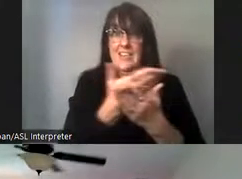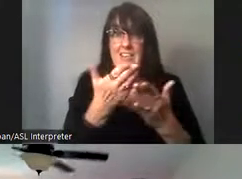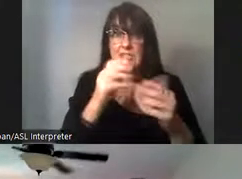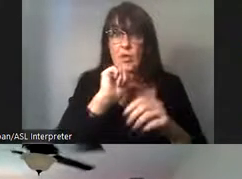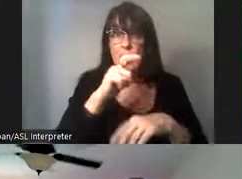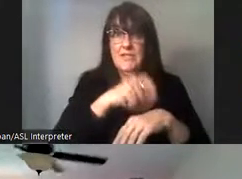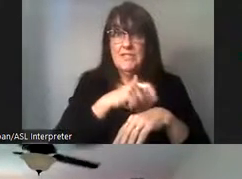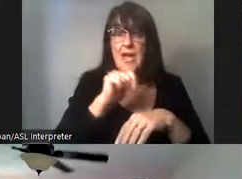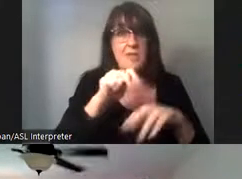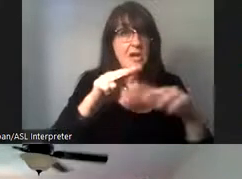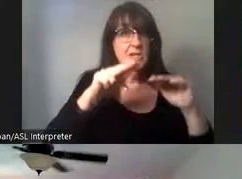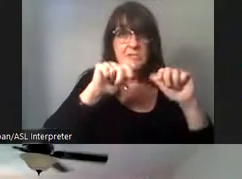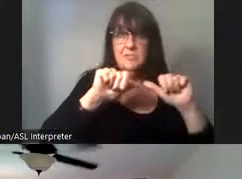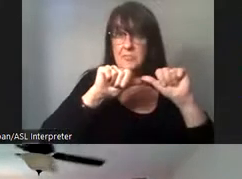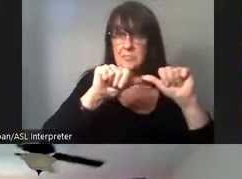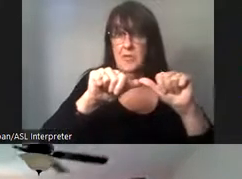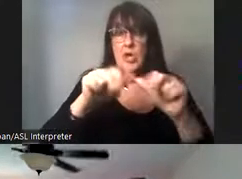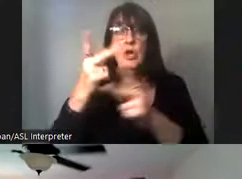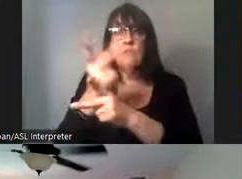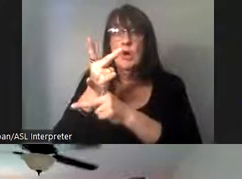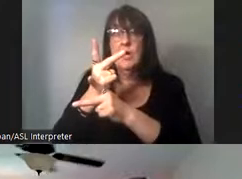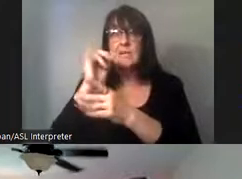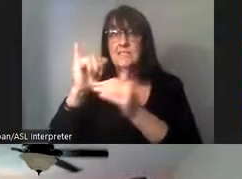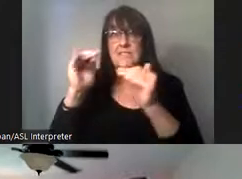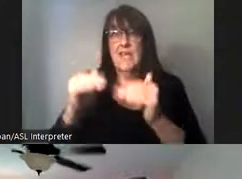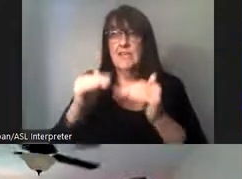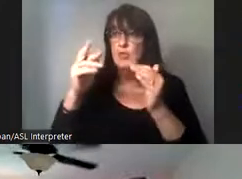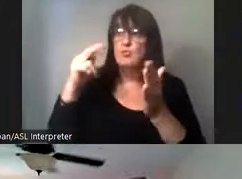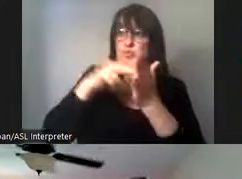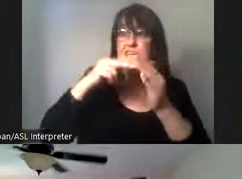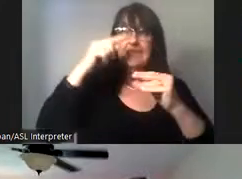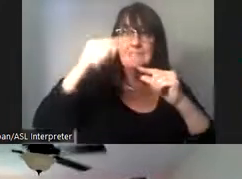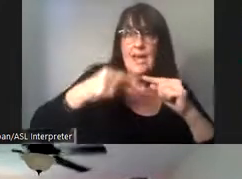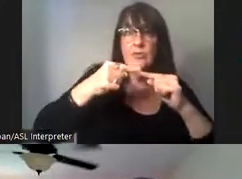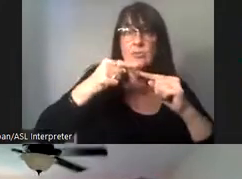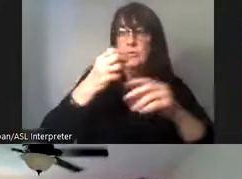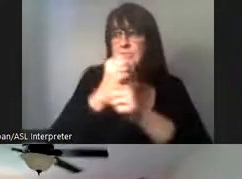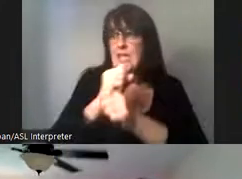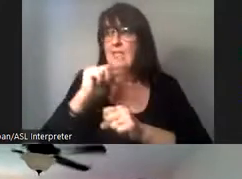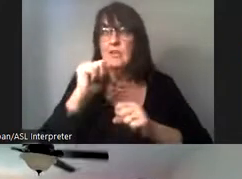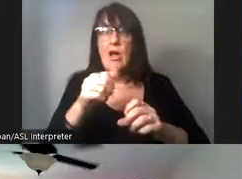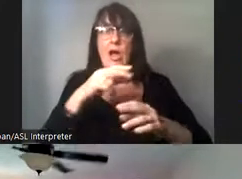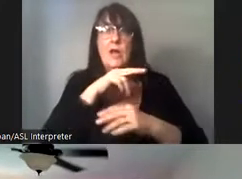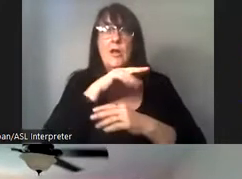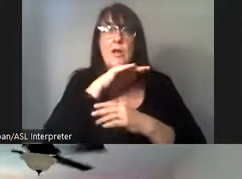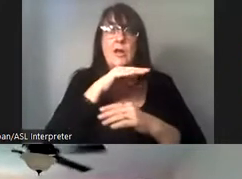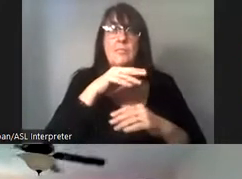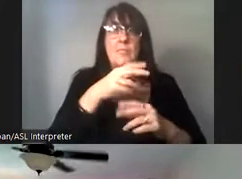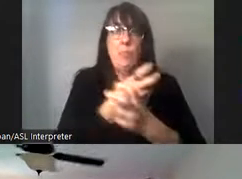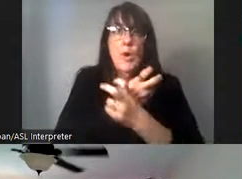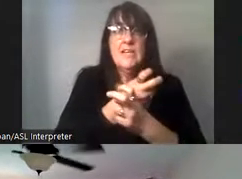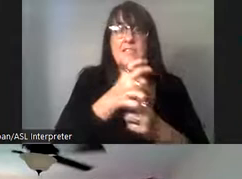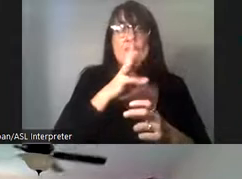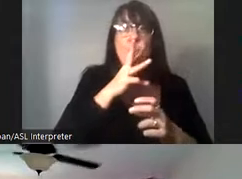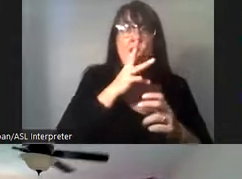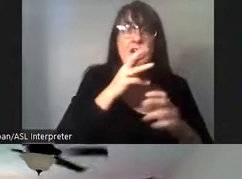about sustainably compliant products that are bio-based, recyclable, safe, non-toxic, energy and water efficient, or